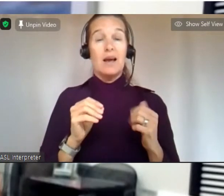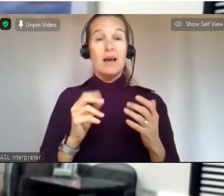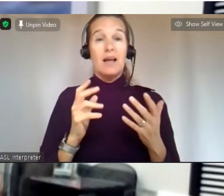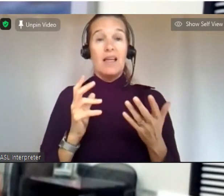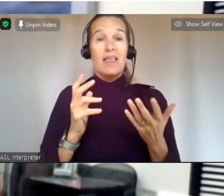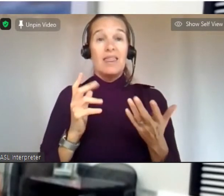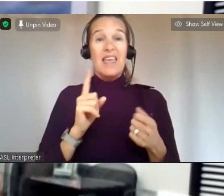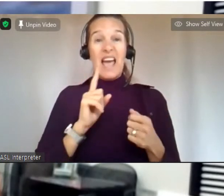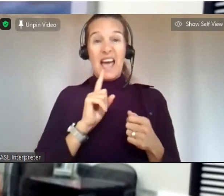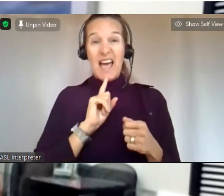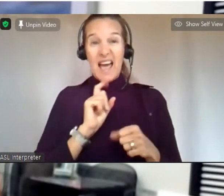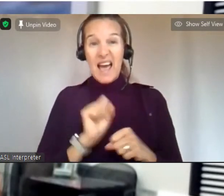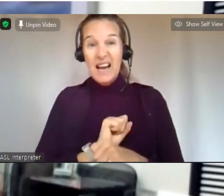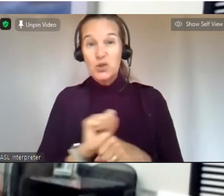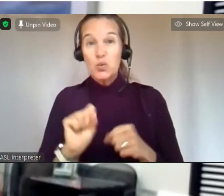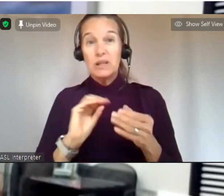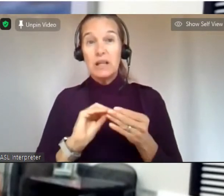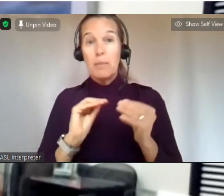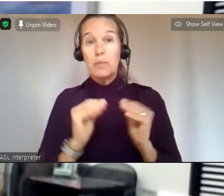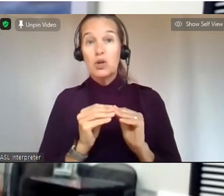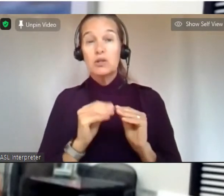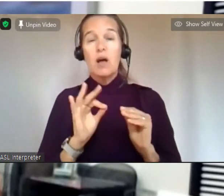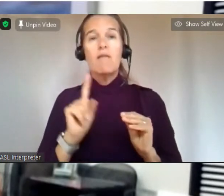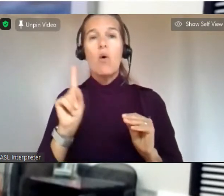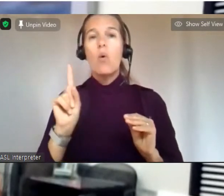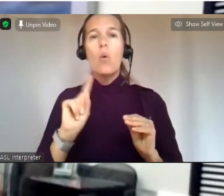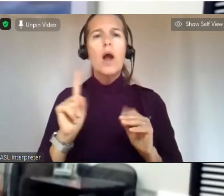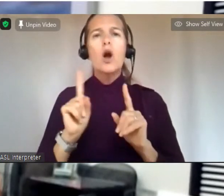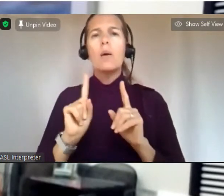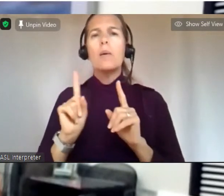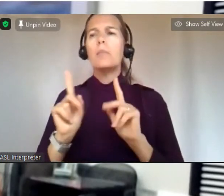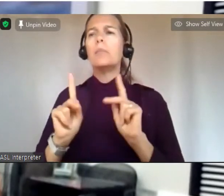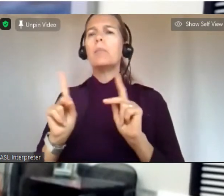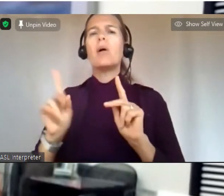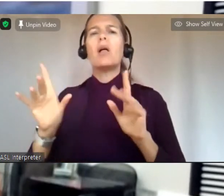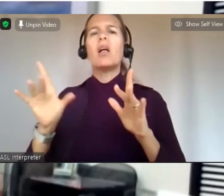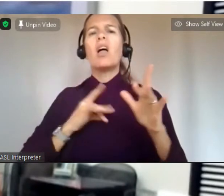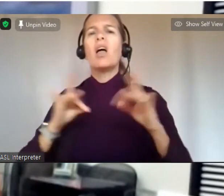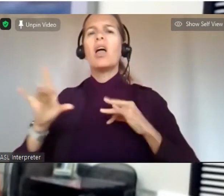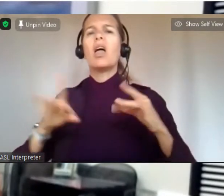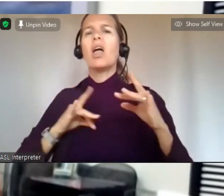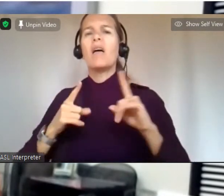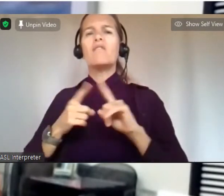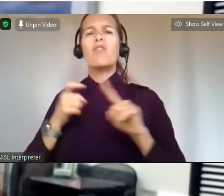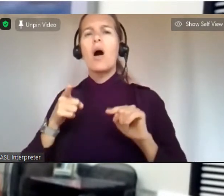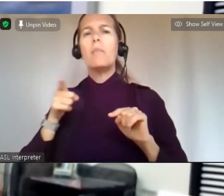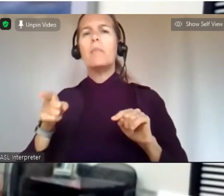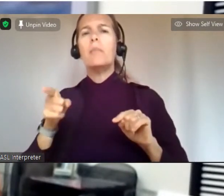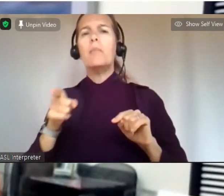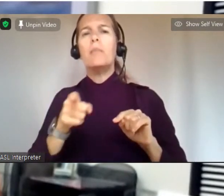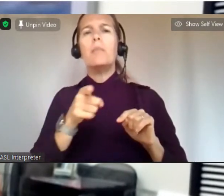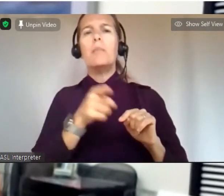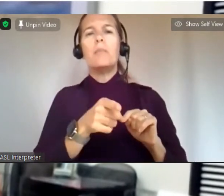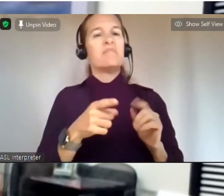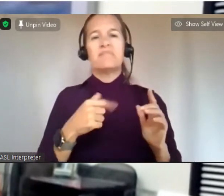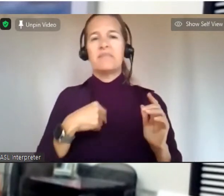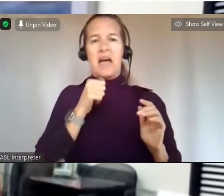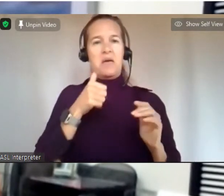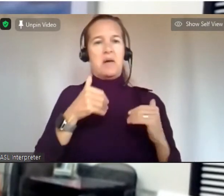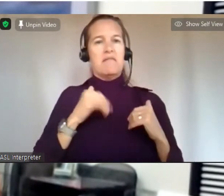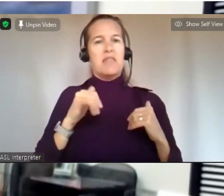numbers on where everyone is getting or where our case investigation is identifying as sources, I don't have